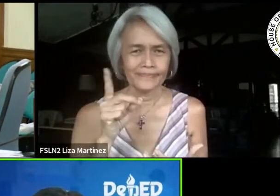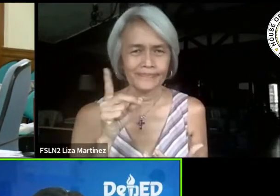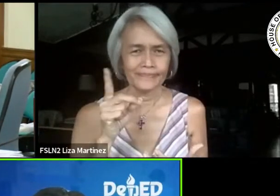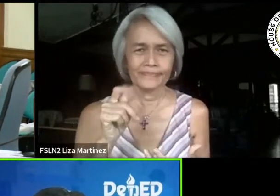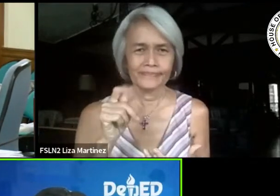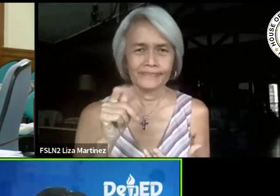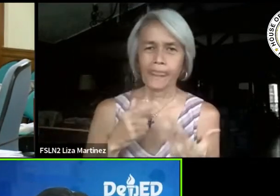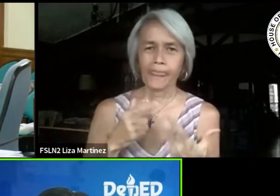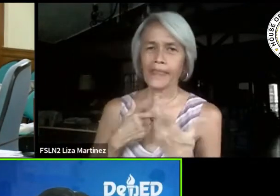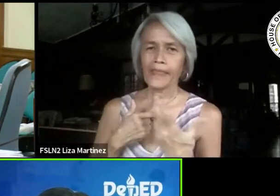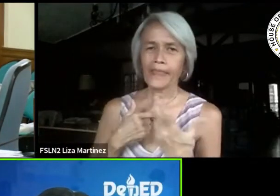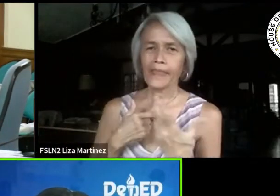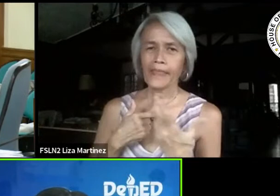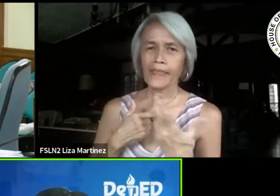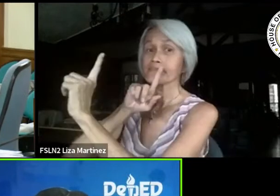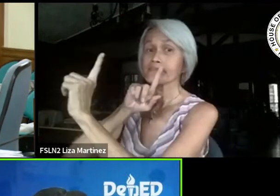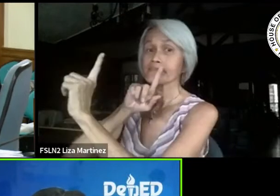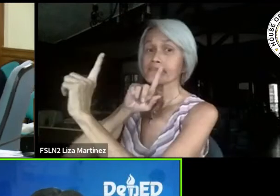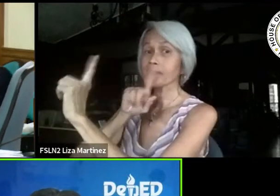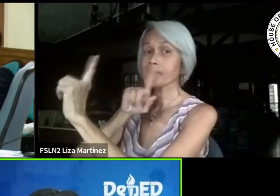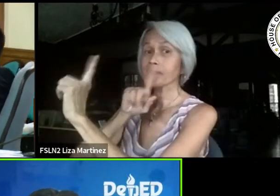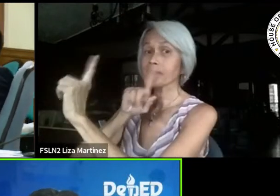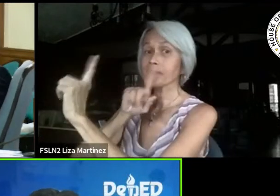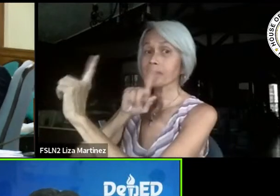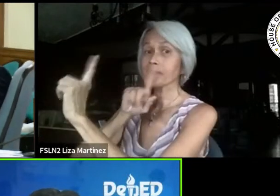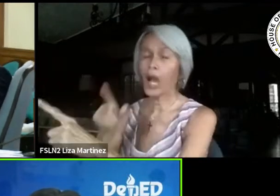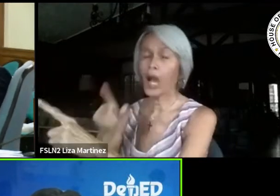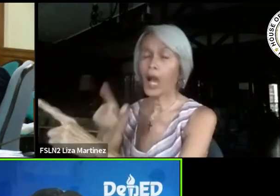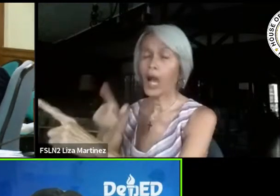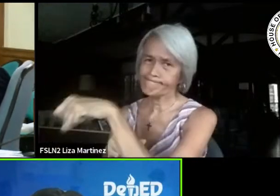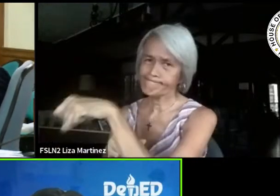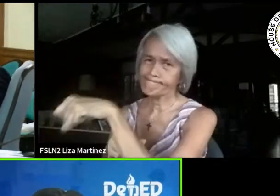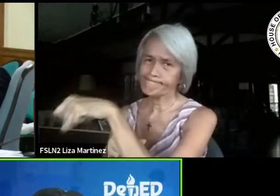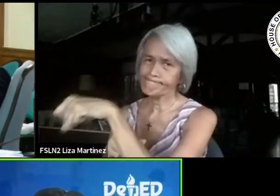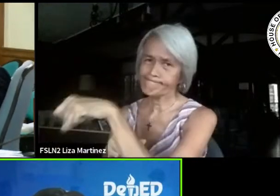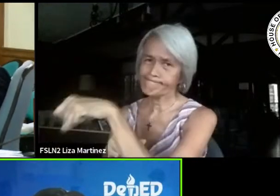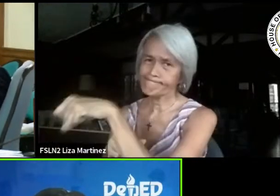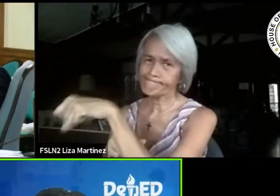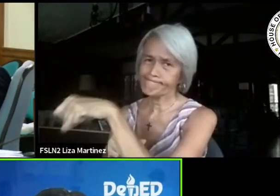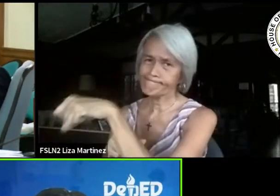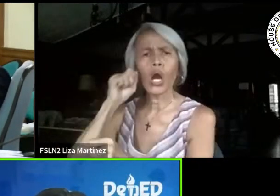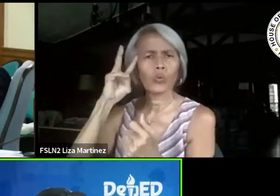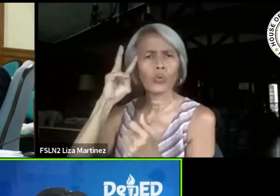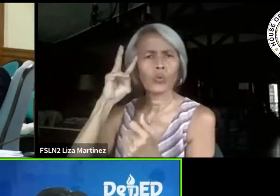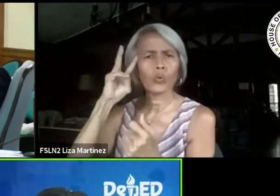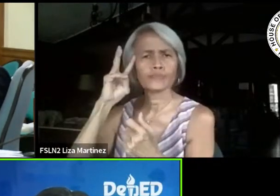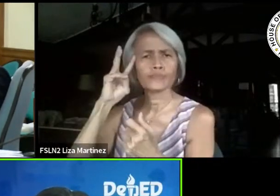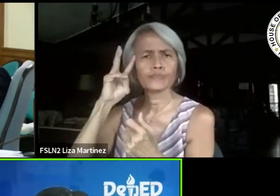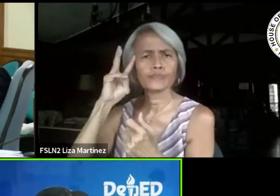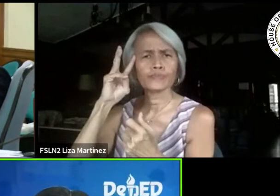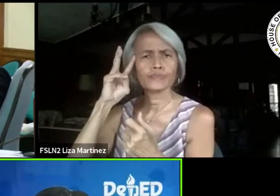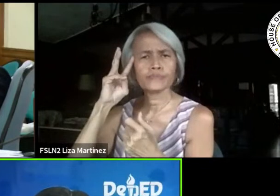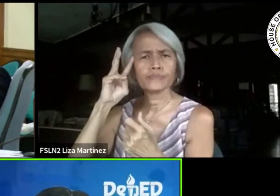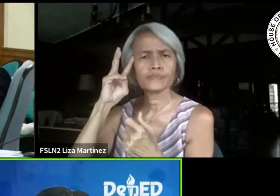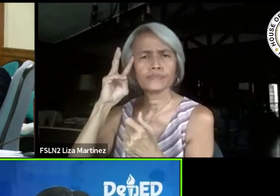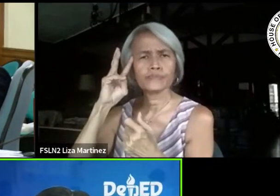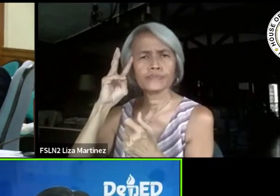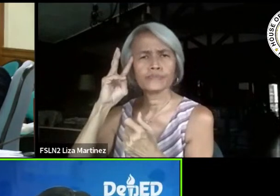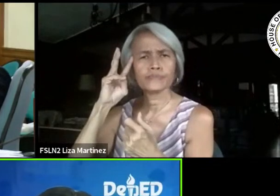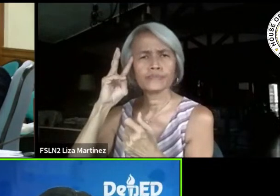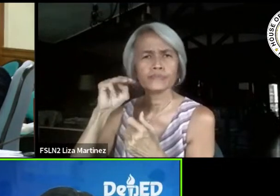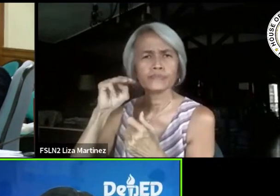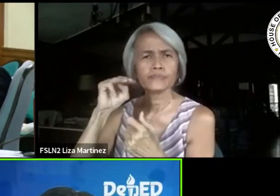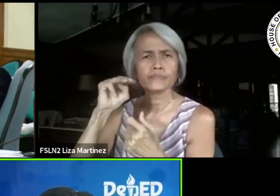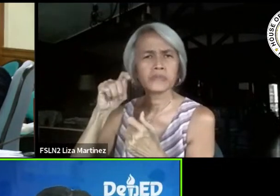Chair. Although we are aware that the mother tongue-based multilingual education